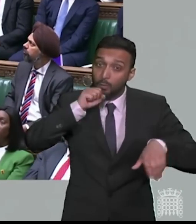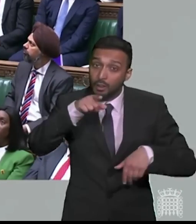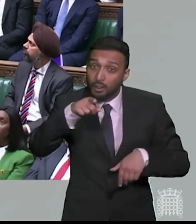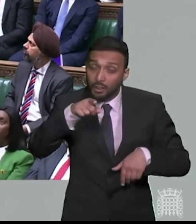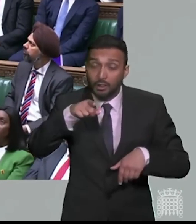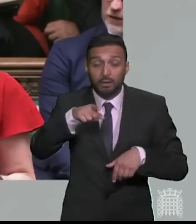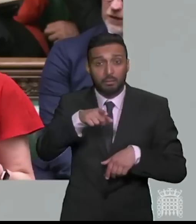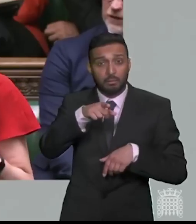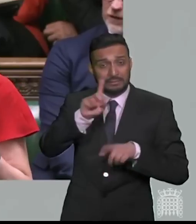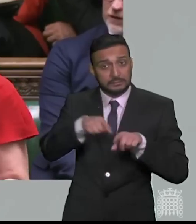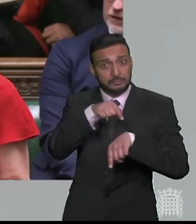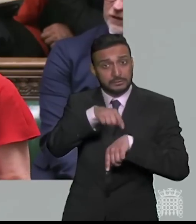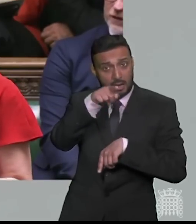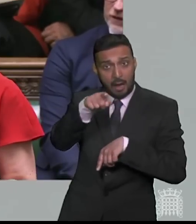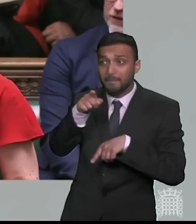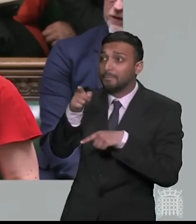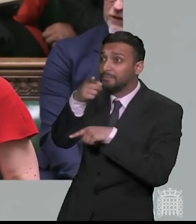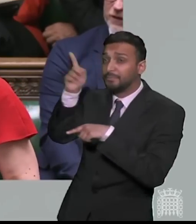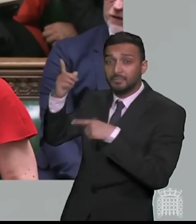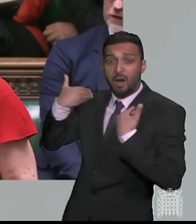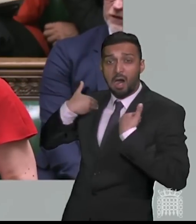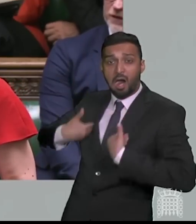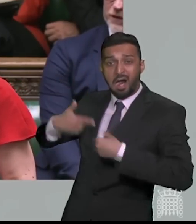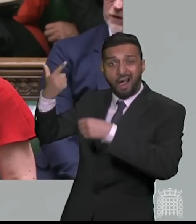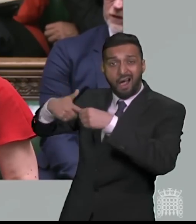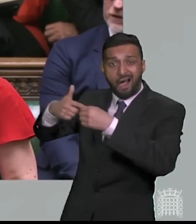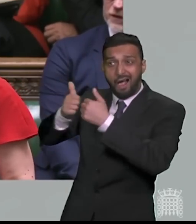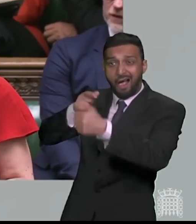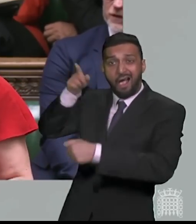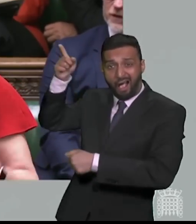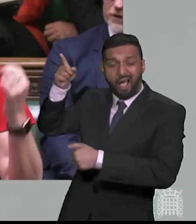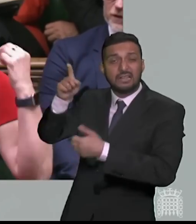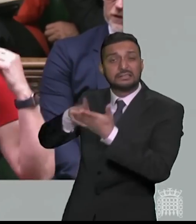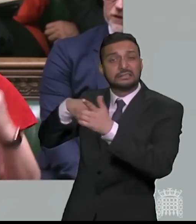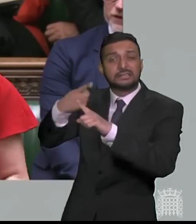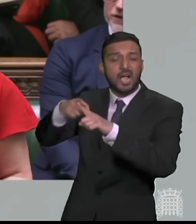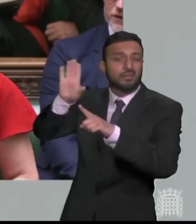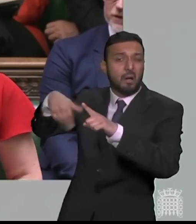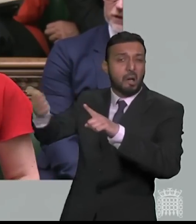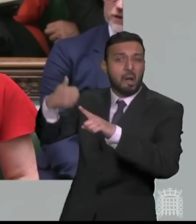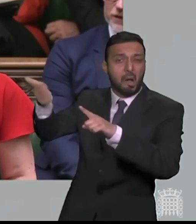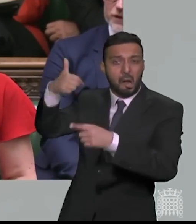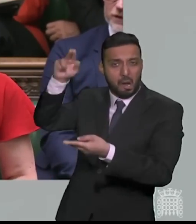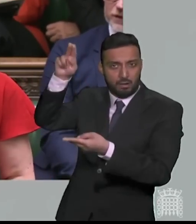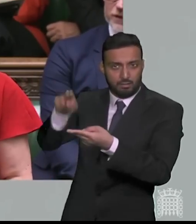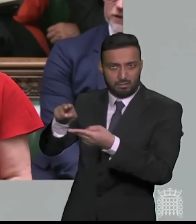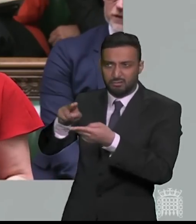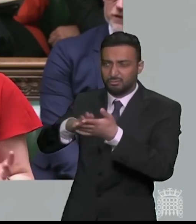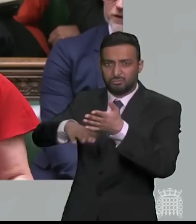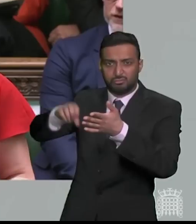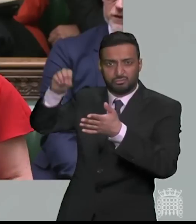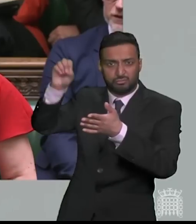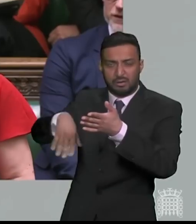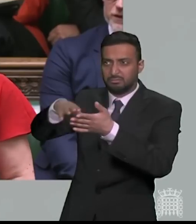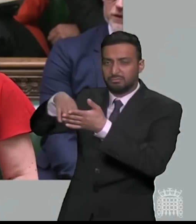tax breaks, he scraps the energy price guarantee scheme, plunging record numbers of people